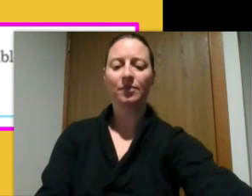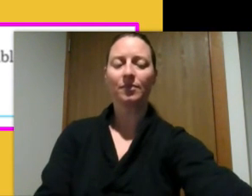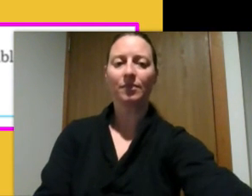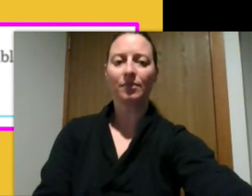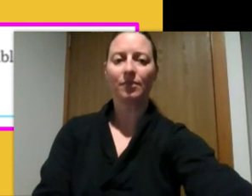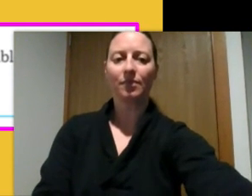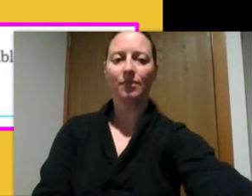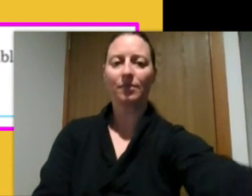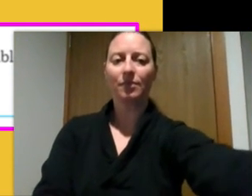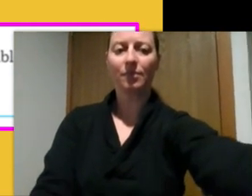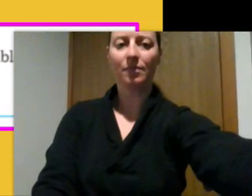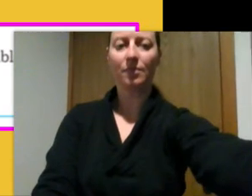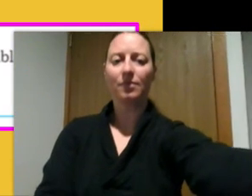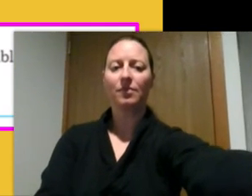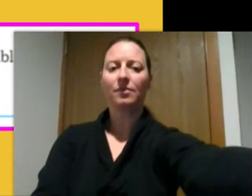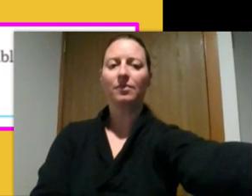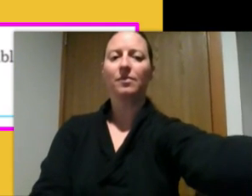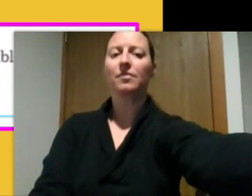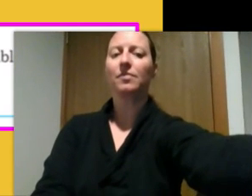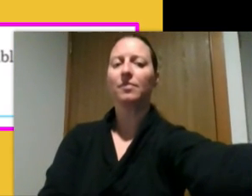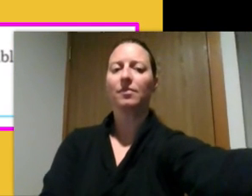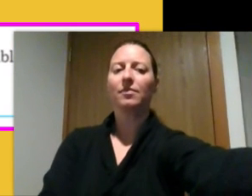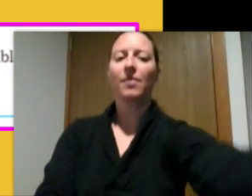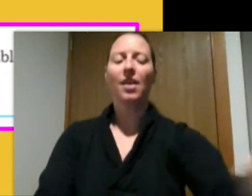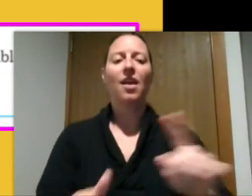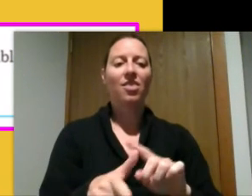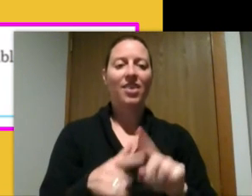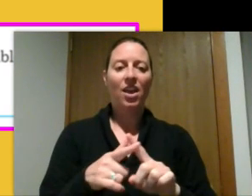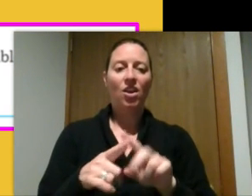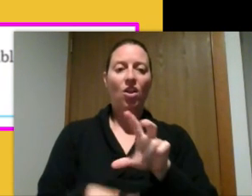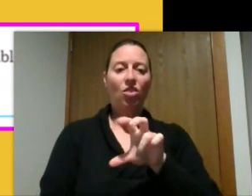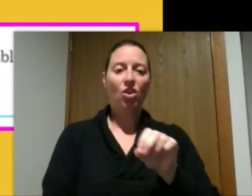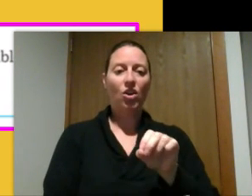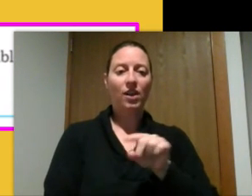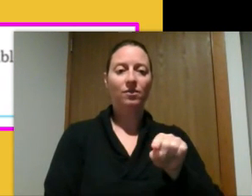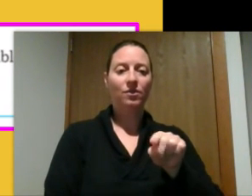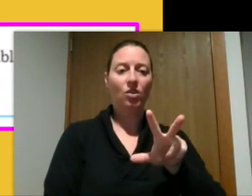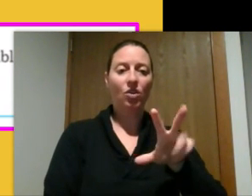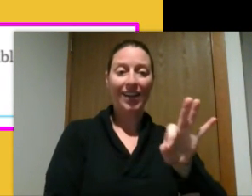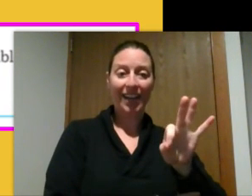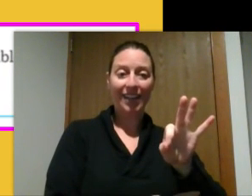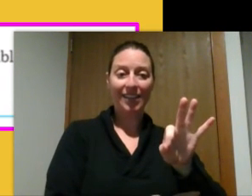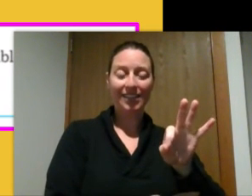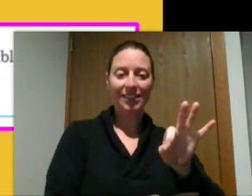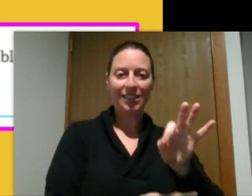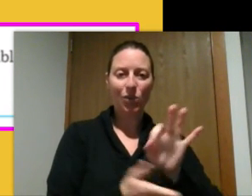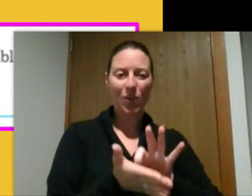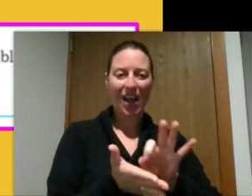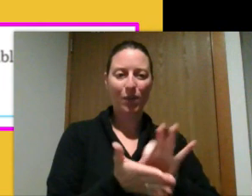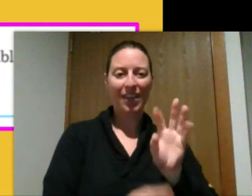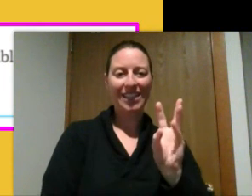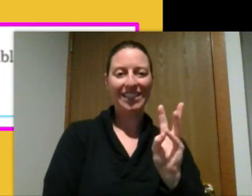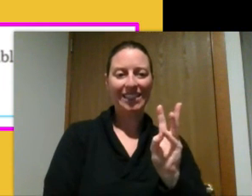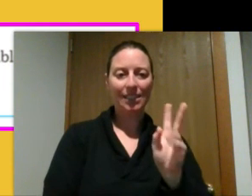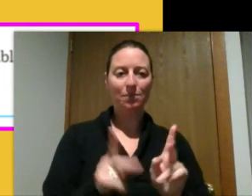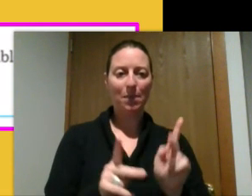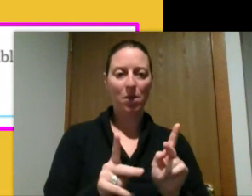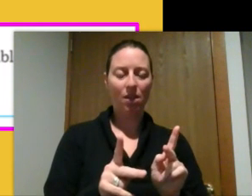Then we are moving on to the 30 to 39-year-old winners, and there are 6 people in that